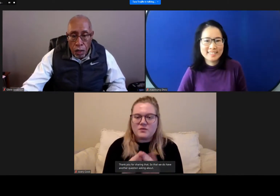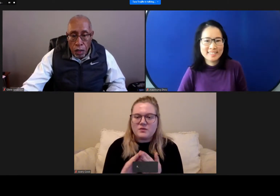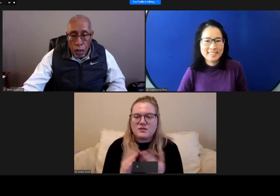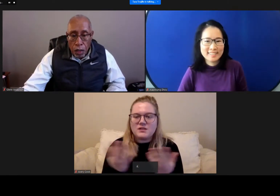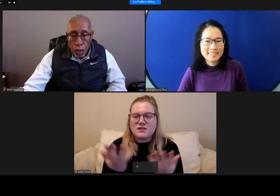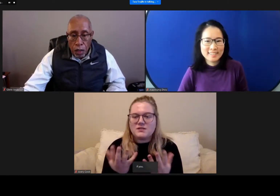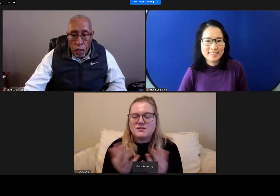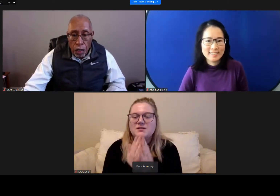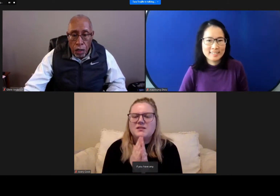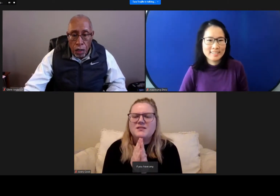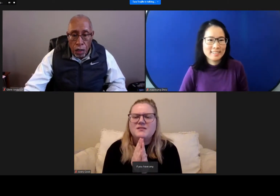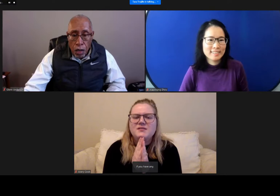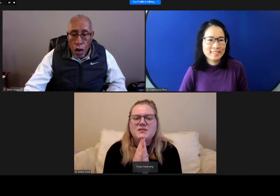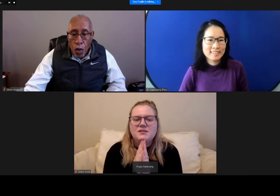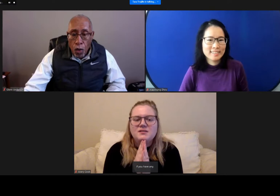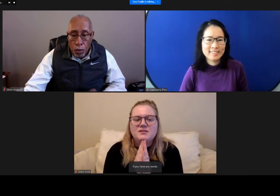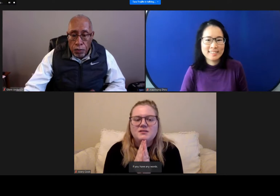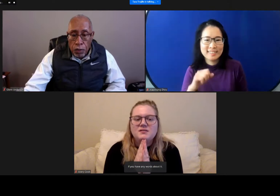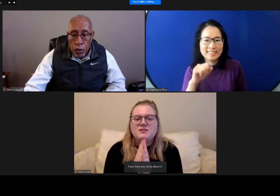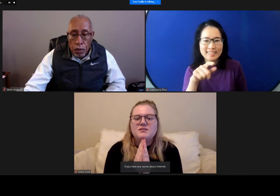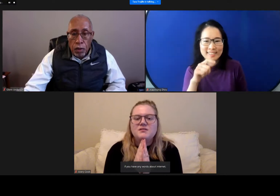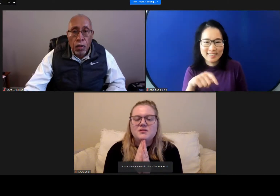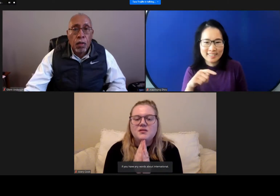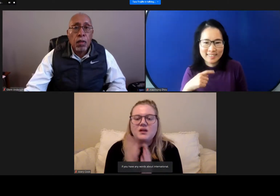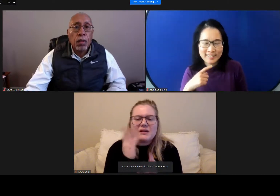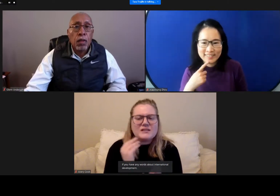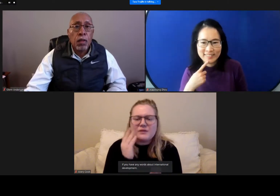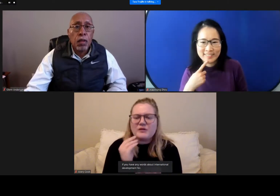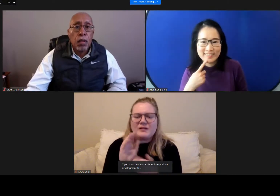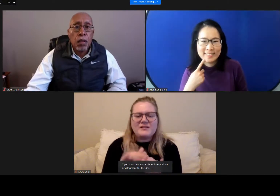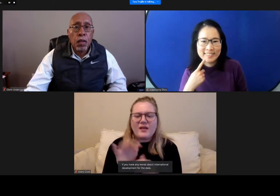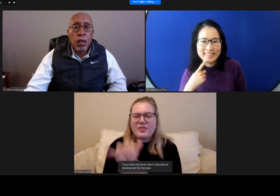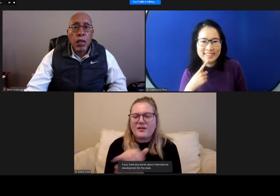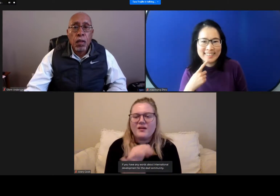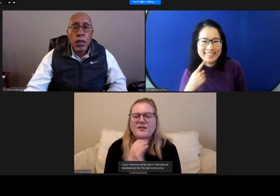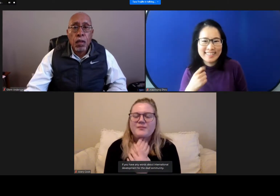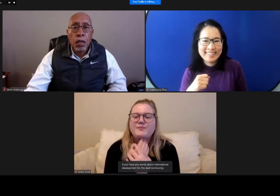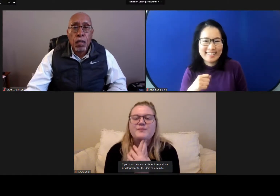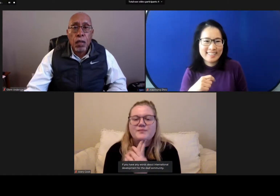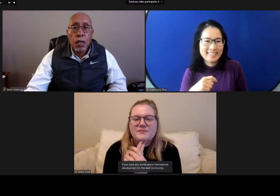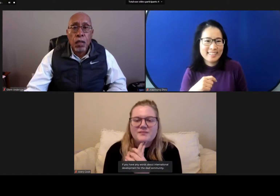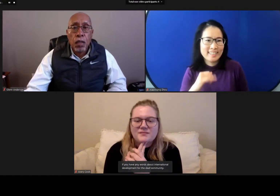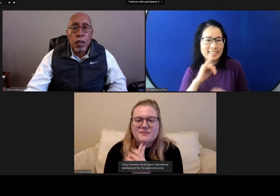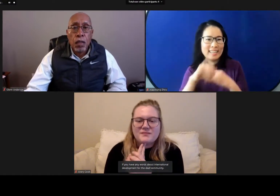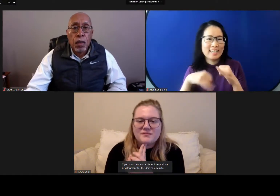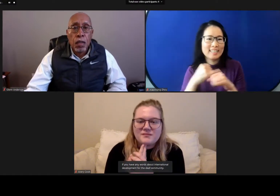if you have any words about international development for the deaf community.